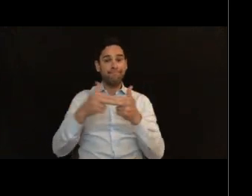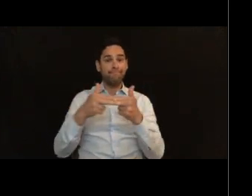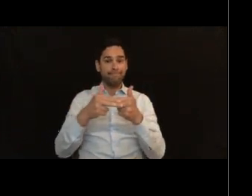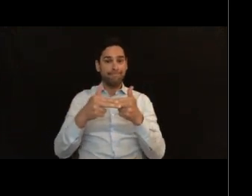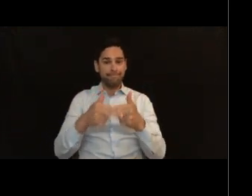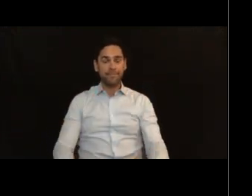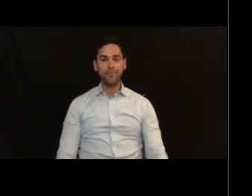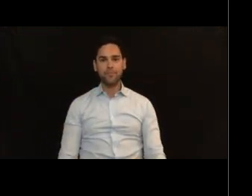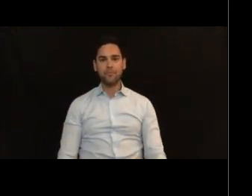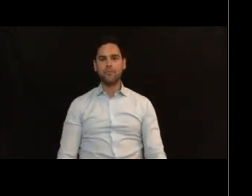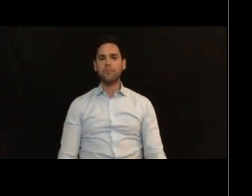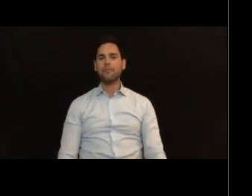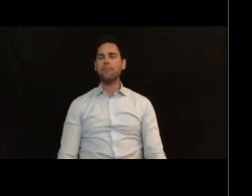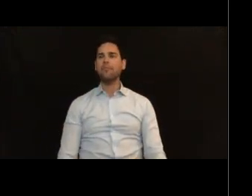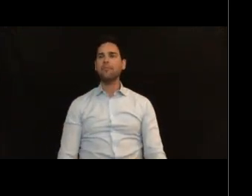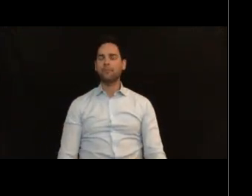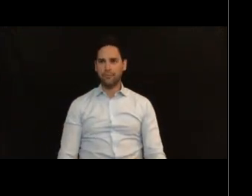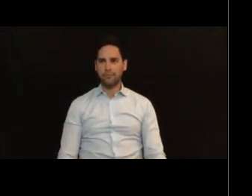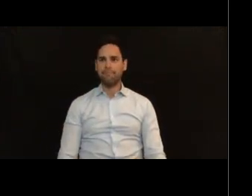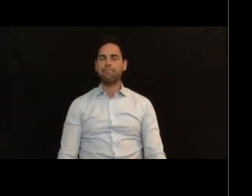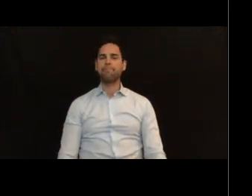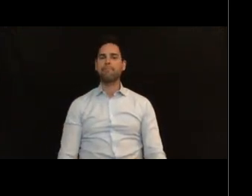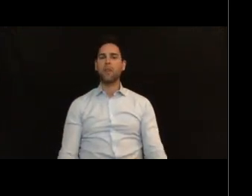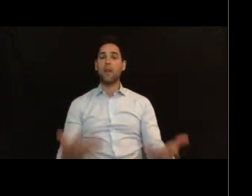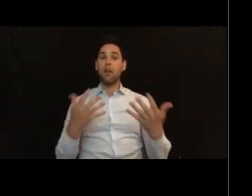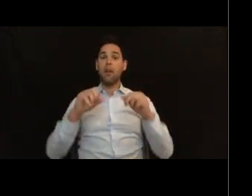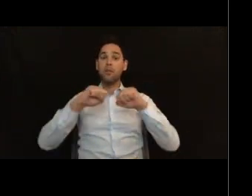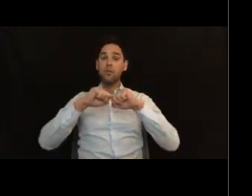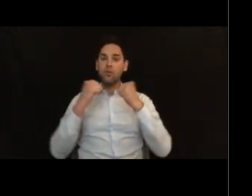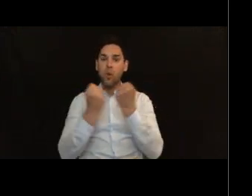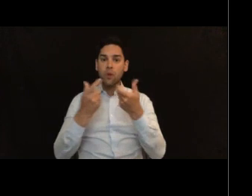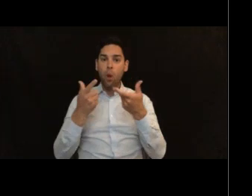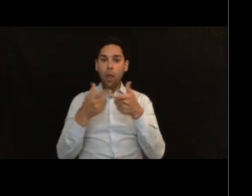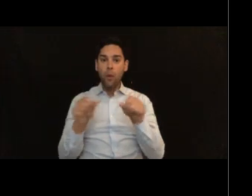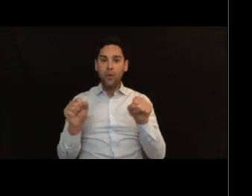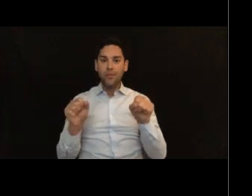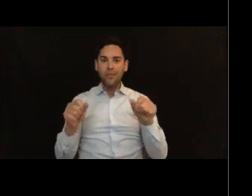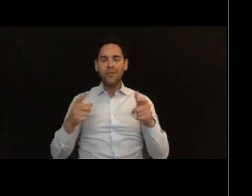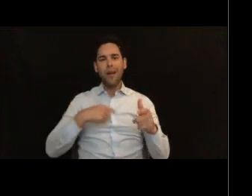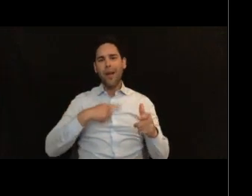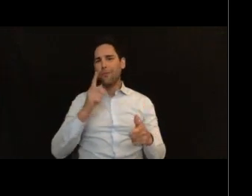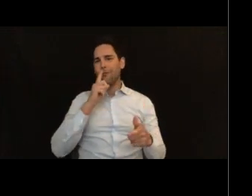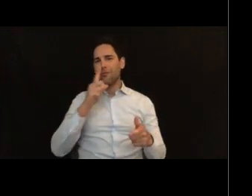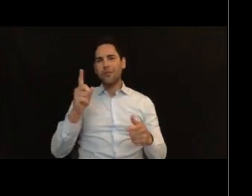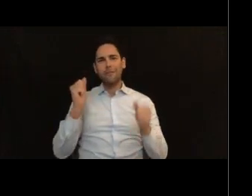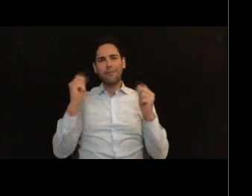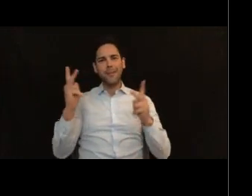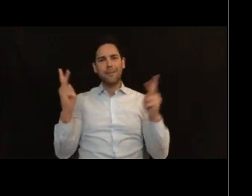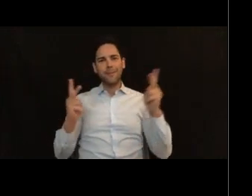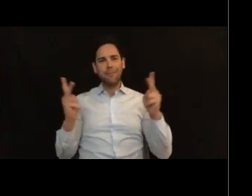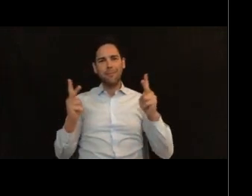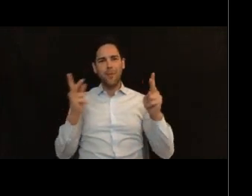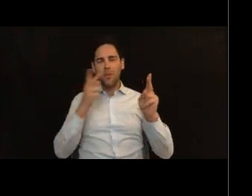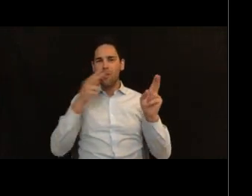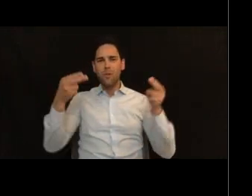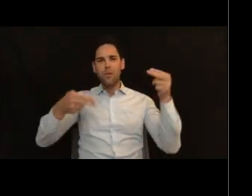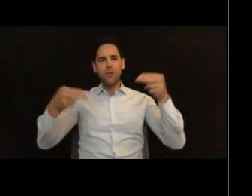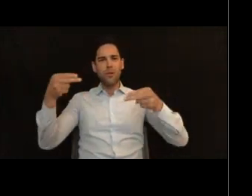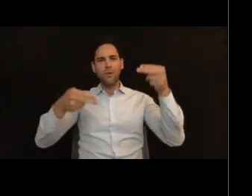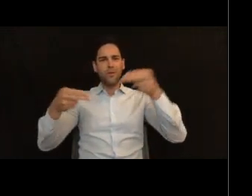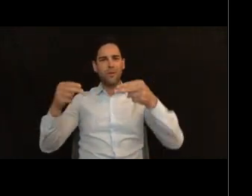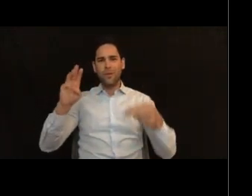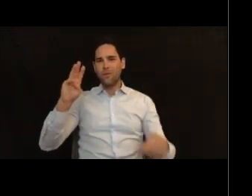So sociolinguistics, generally, I'm sure there's people from a bunch of different fields in this webinar right now, so I'm just going to provide a broad overview.